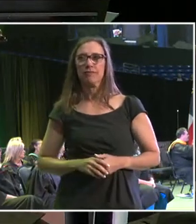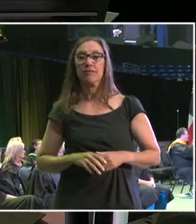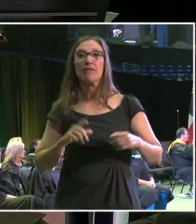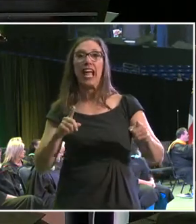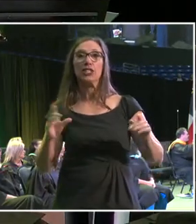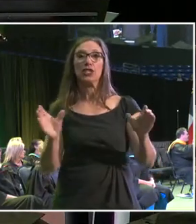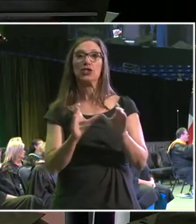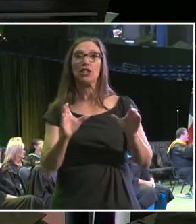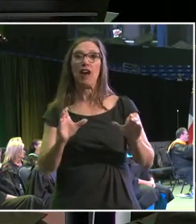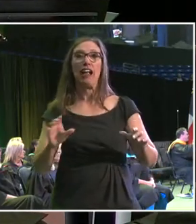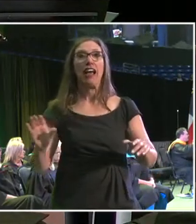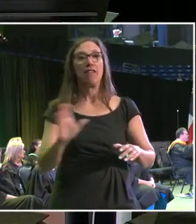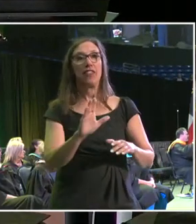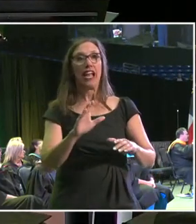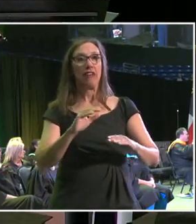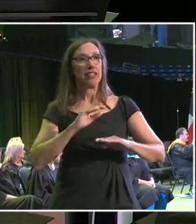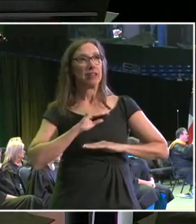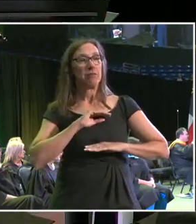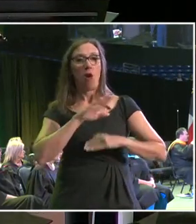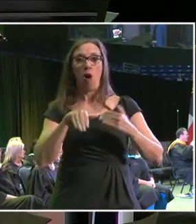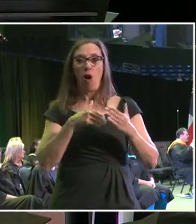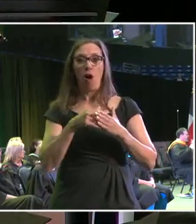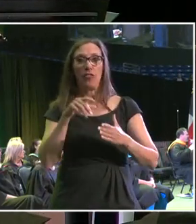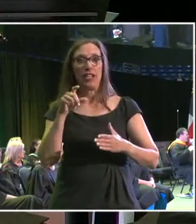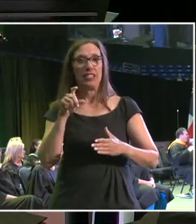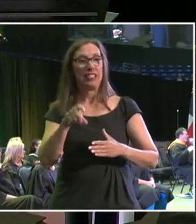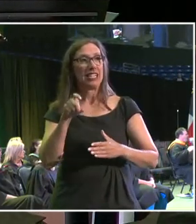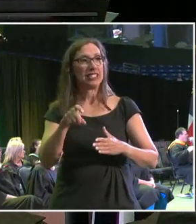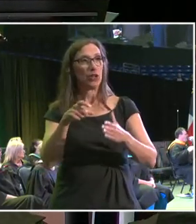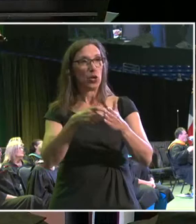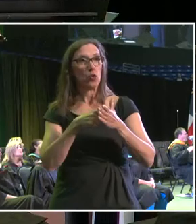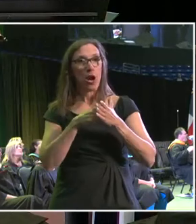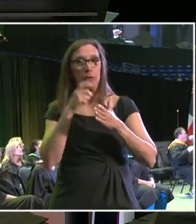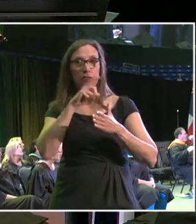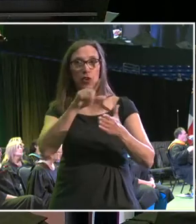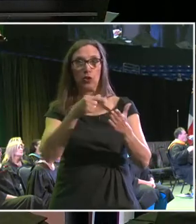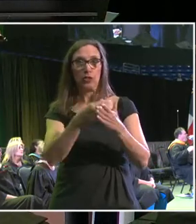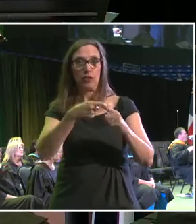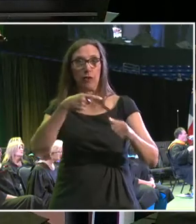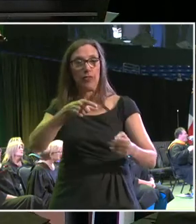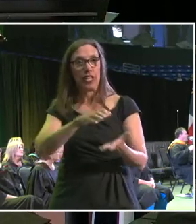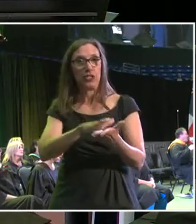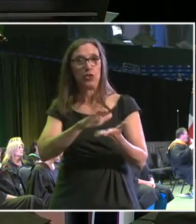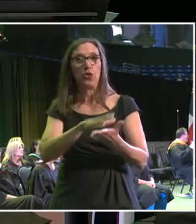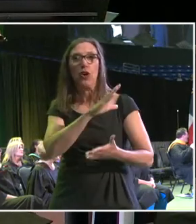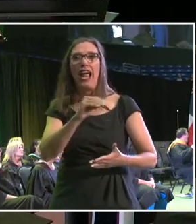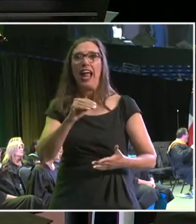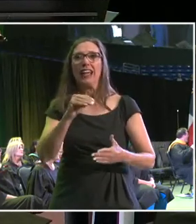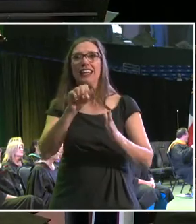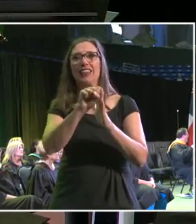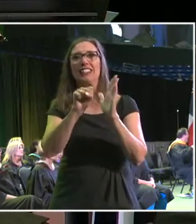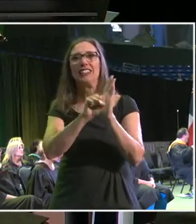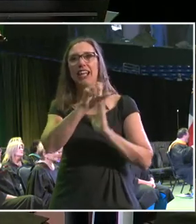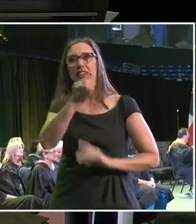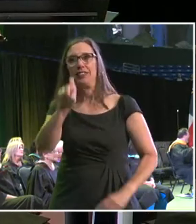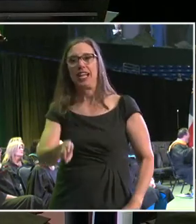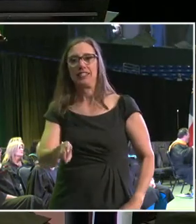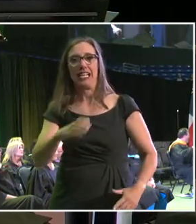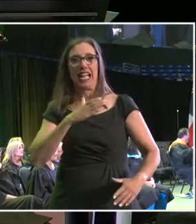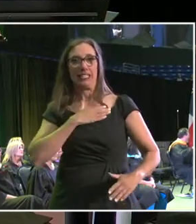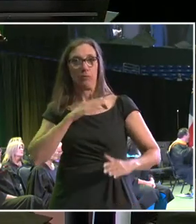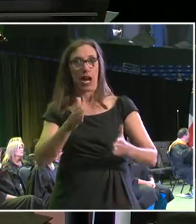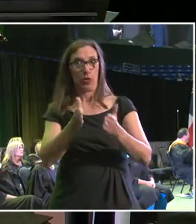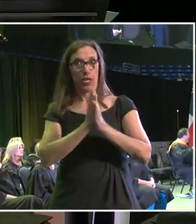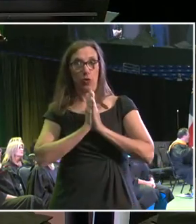to certify that they have fulfilled the necessary requirements for graduation from this institution and the state of Texas. It is